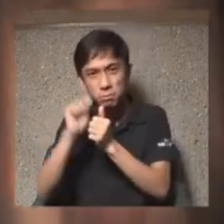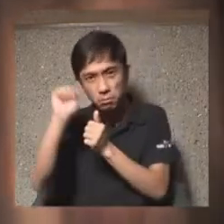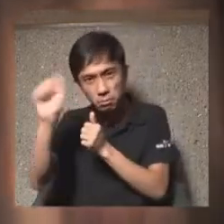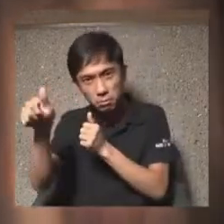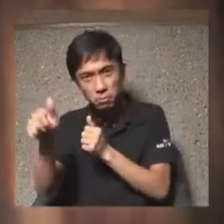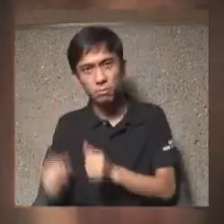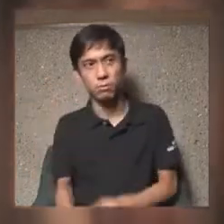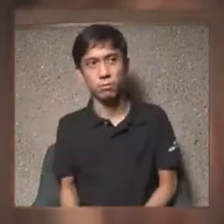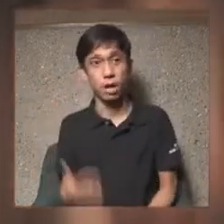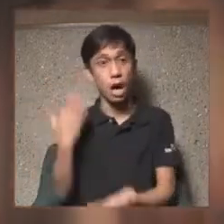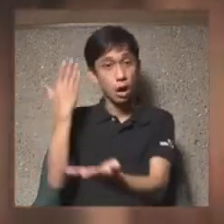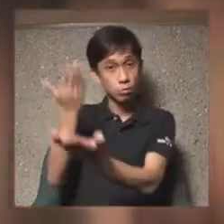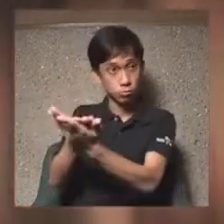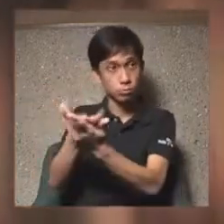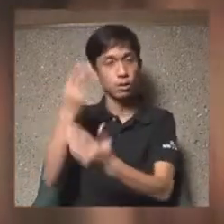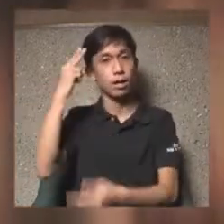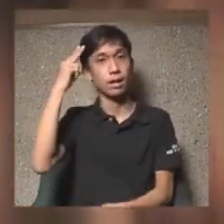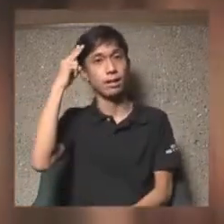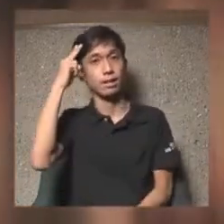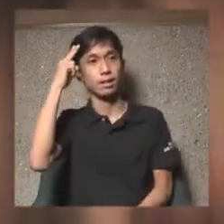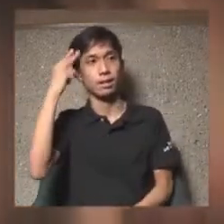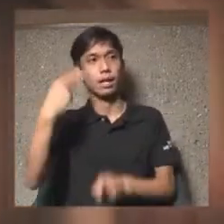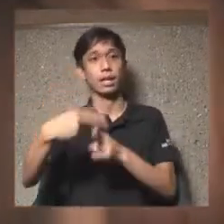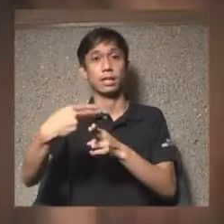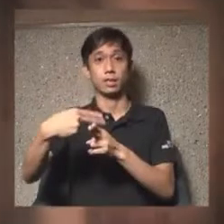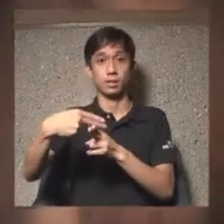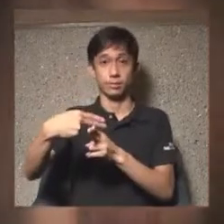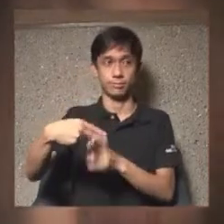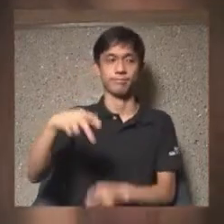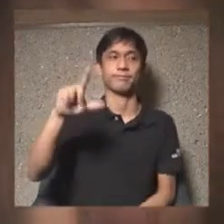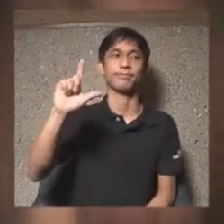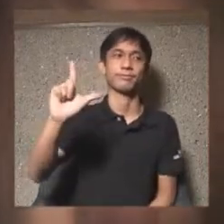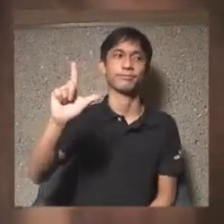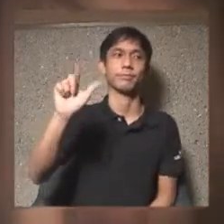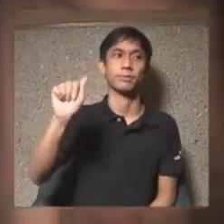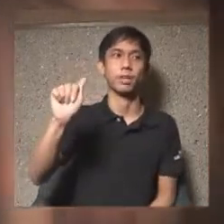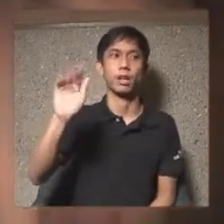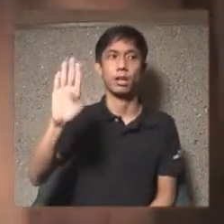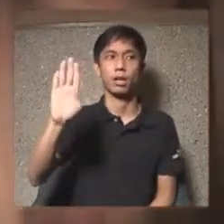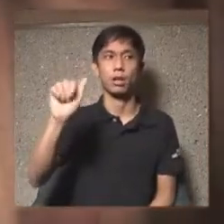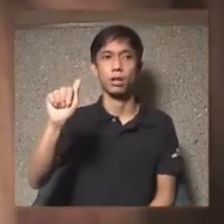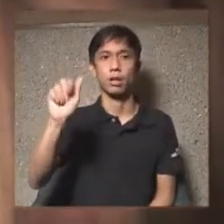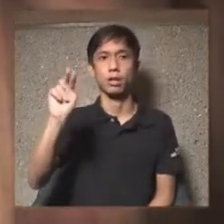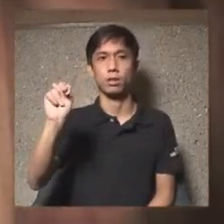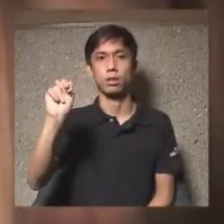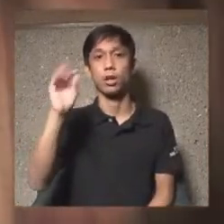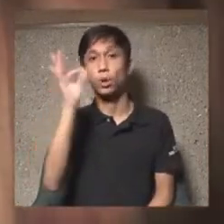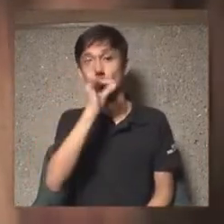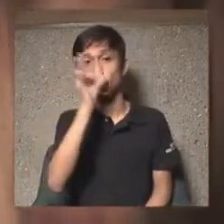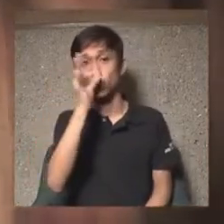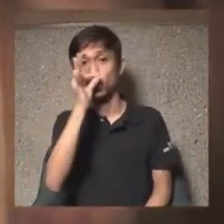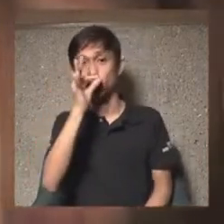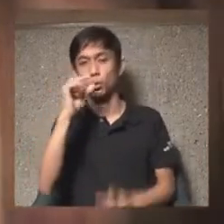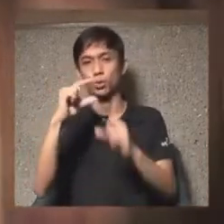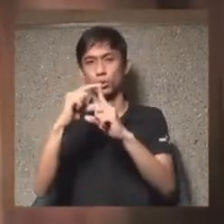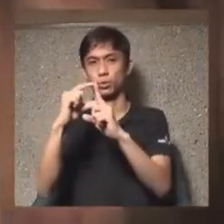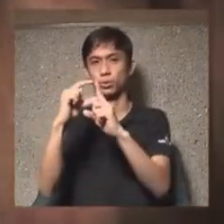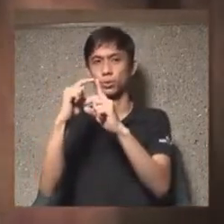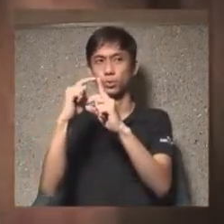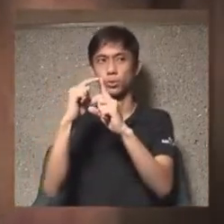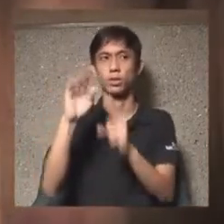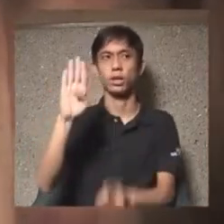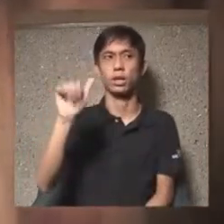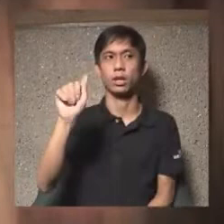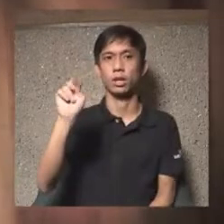is Laban. Everybody say Laban. Yes, the Filipino word Laban. Yes. How sad and